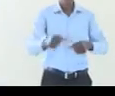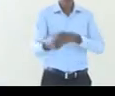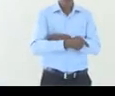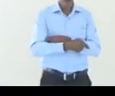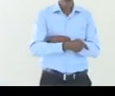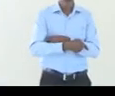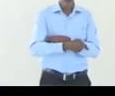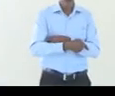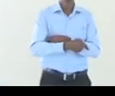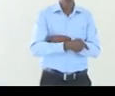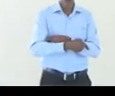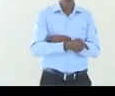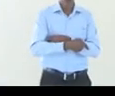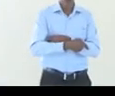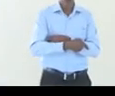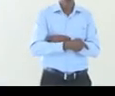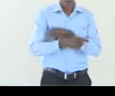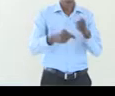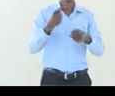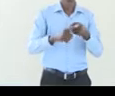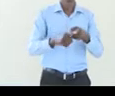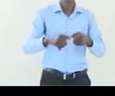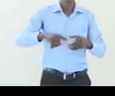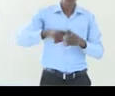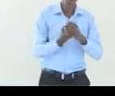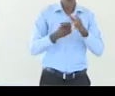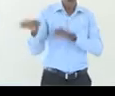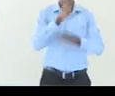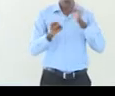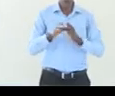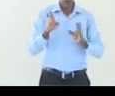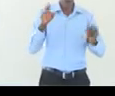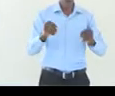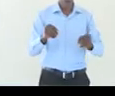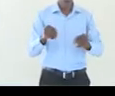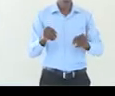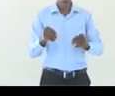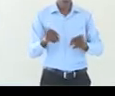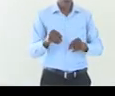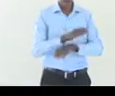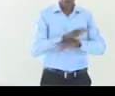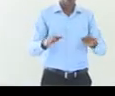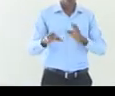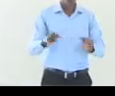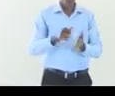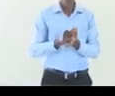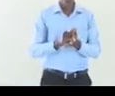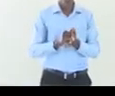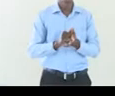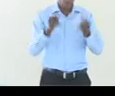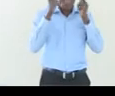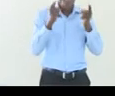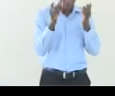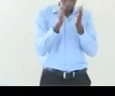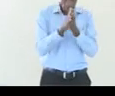anybody who is preaching the gospel, does not wake up and say, I am going to cause trouble today. Is that how it works? No, you don't wake up to say, I'm going to cause trouble. I wake